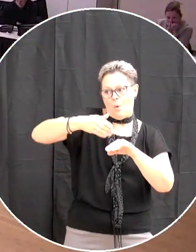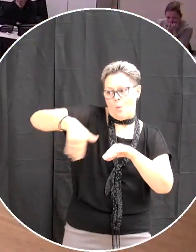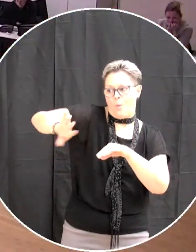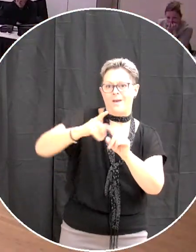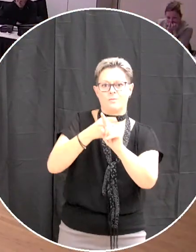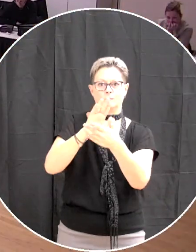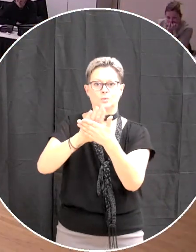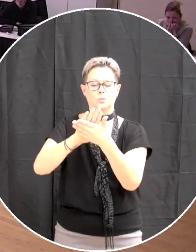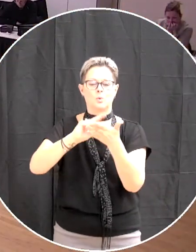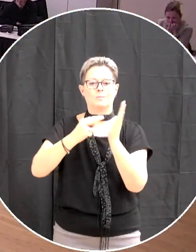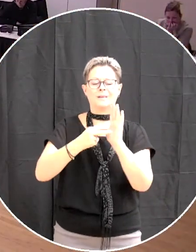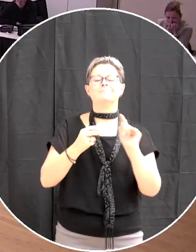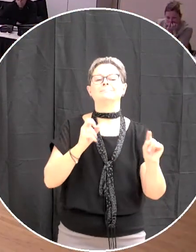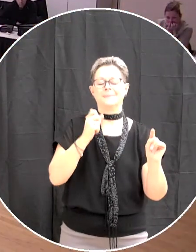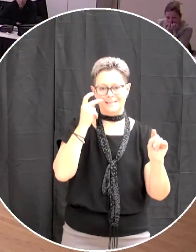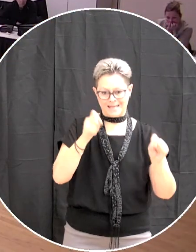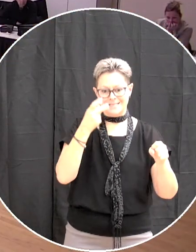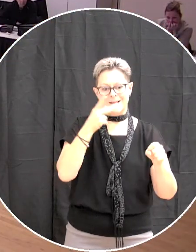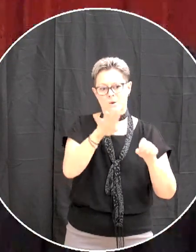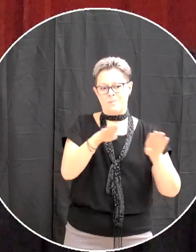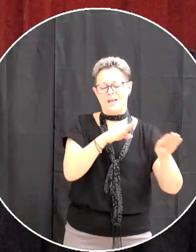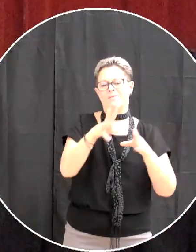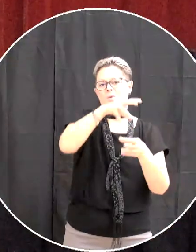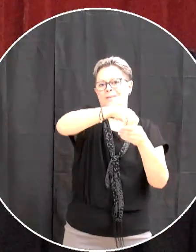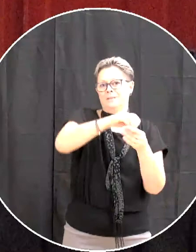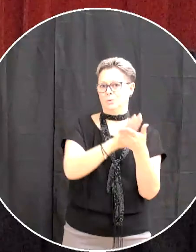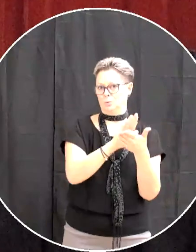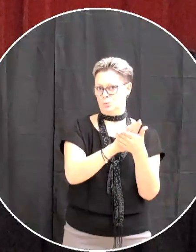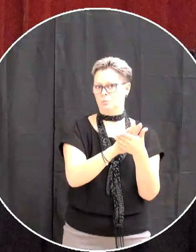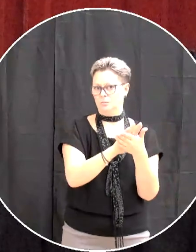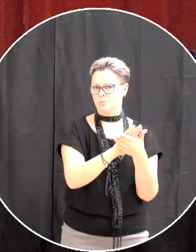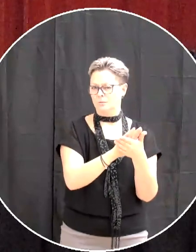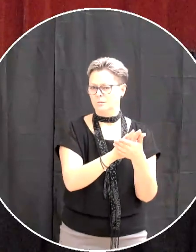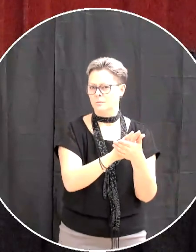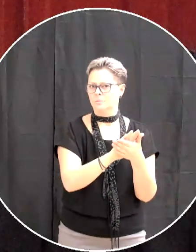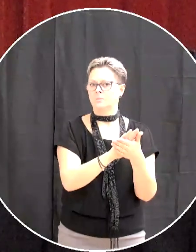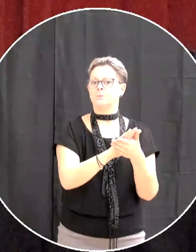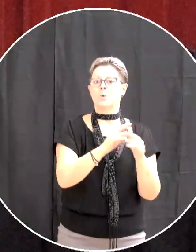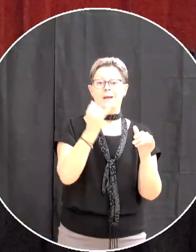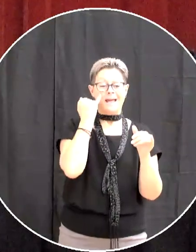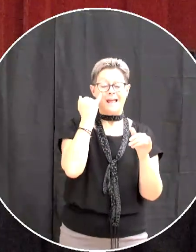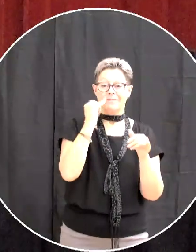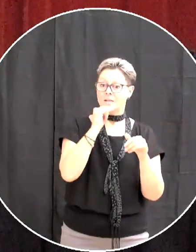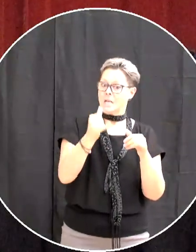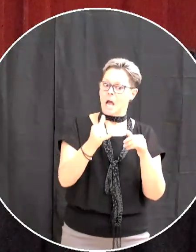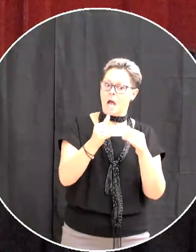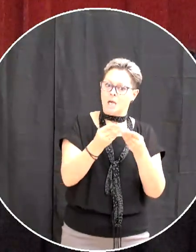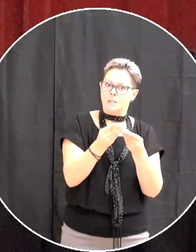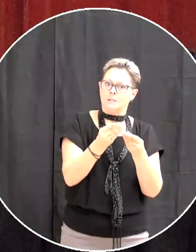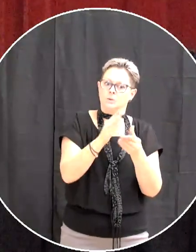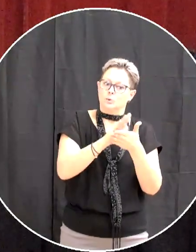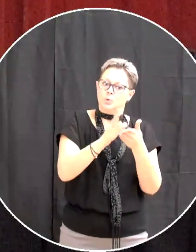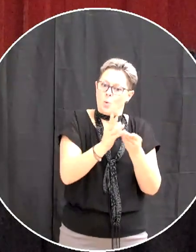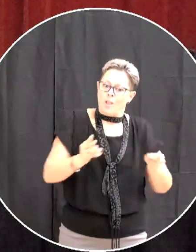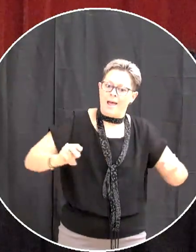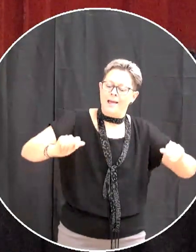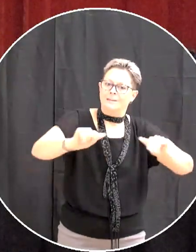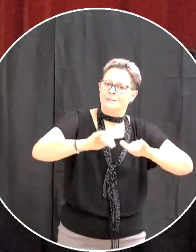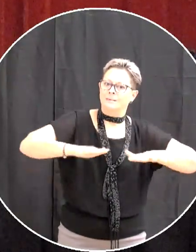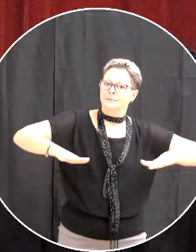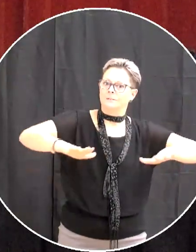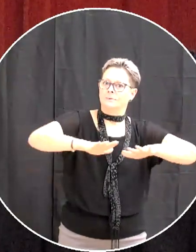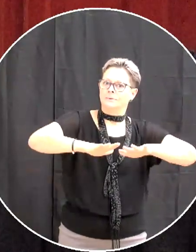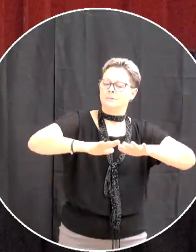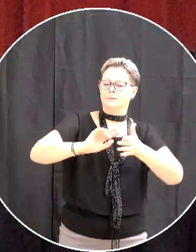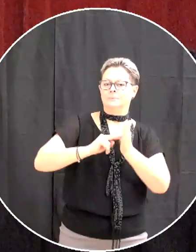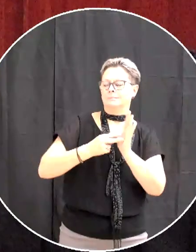Policy references student behaviours that occur off school property, and that information is captured in Review 360.